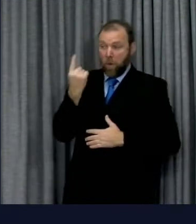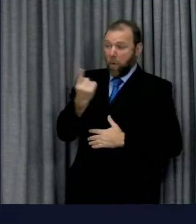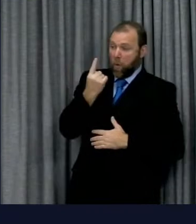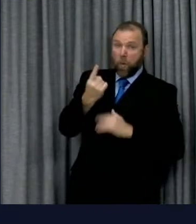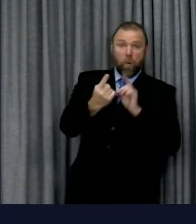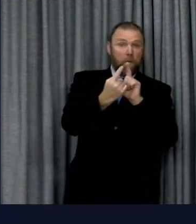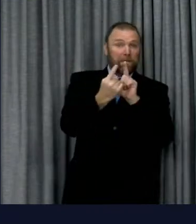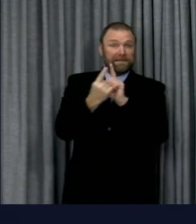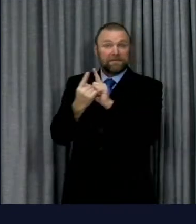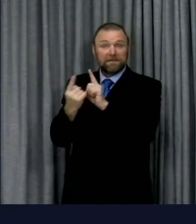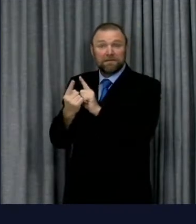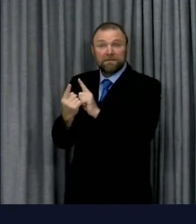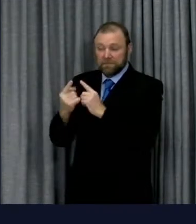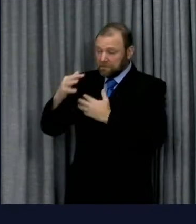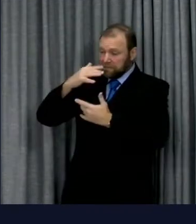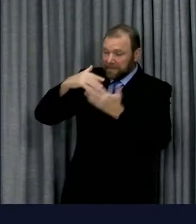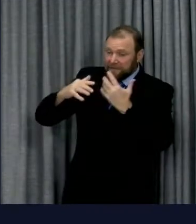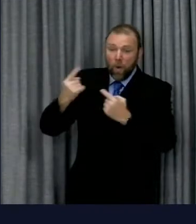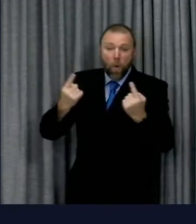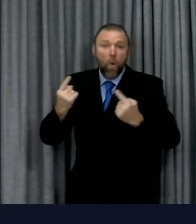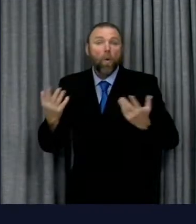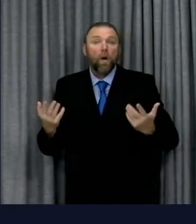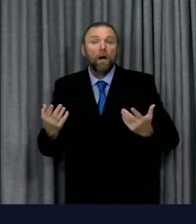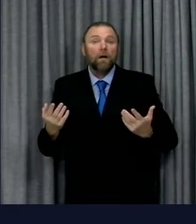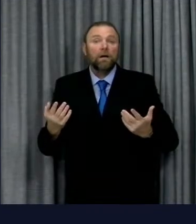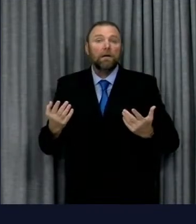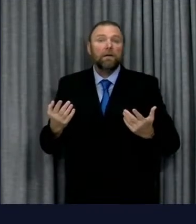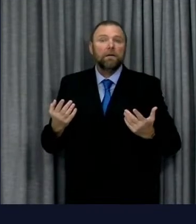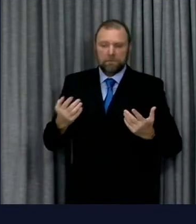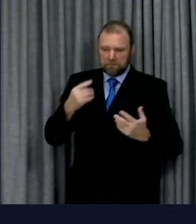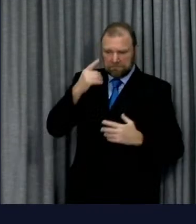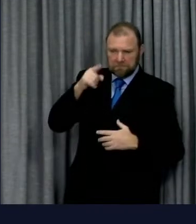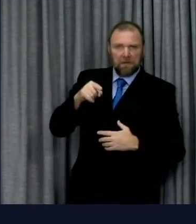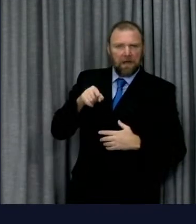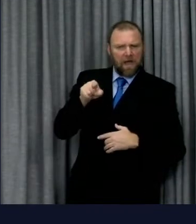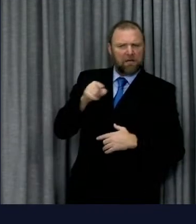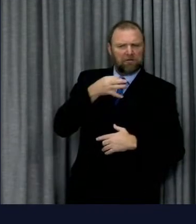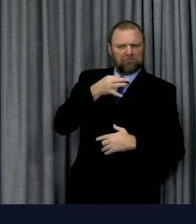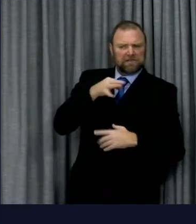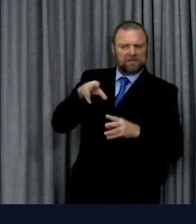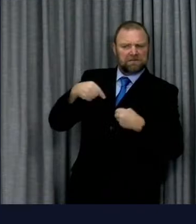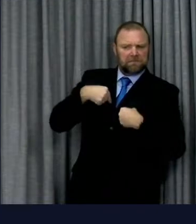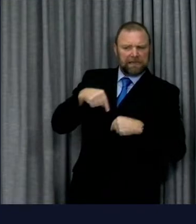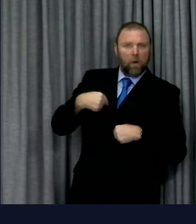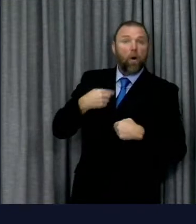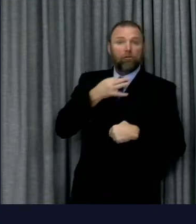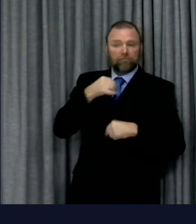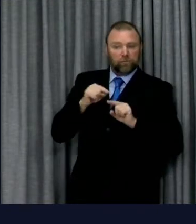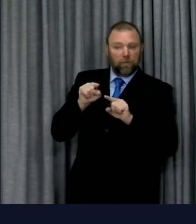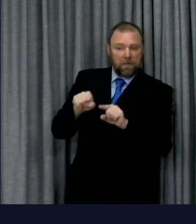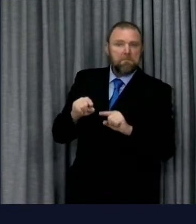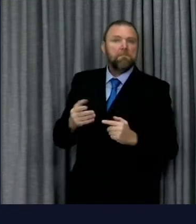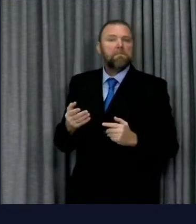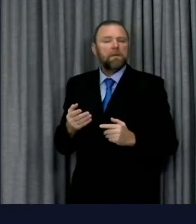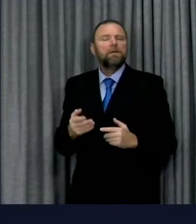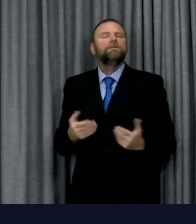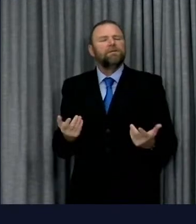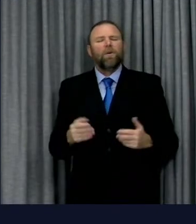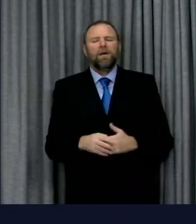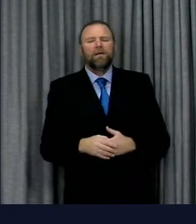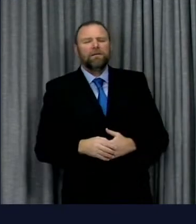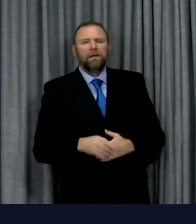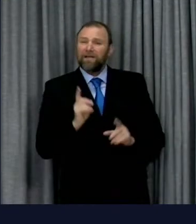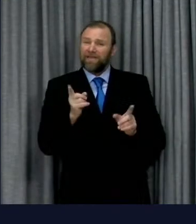and mixing with so that you're not putting yourself or other people at risk. But those are the questions that we have become